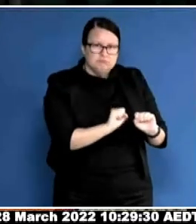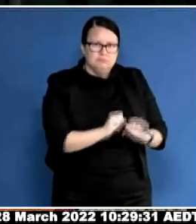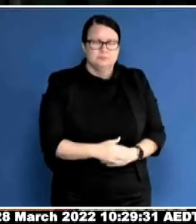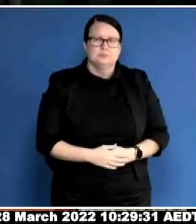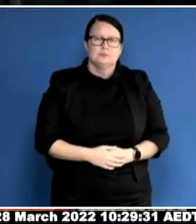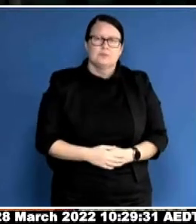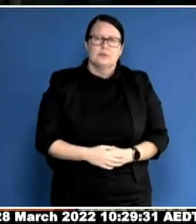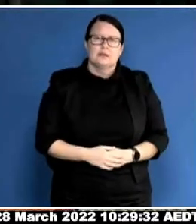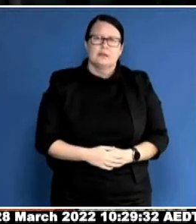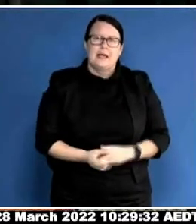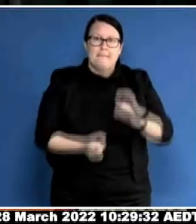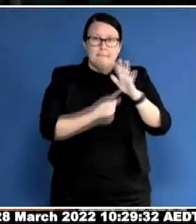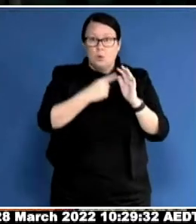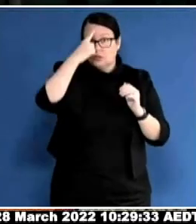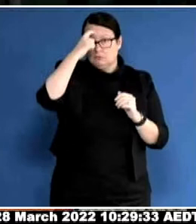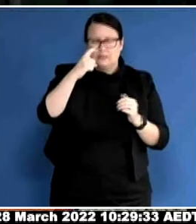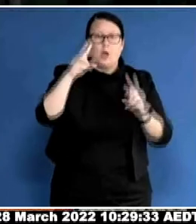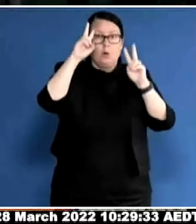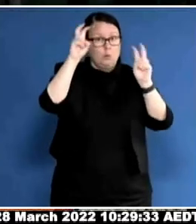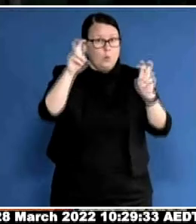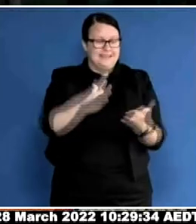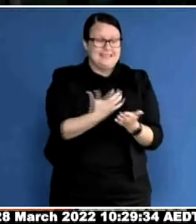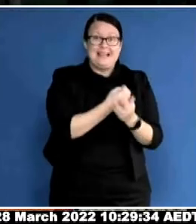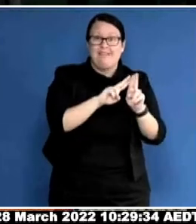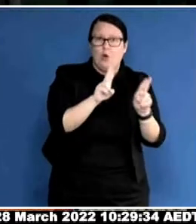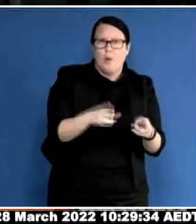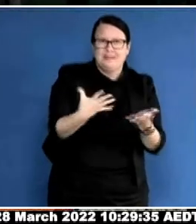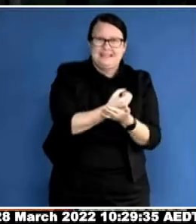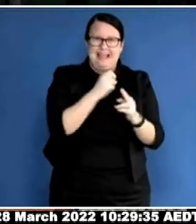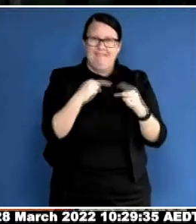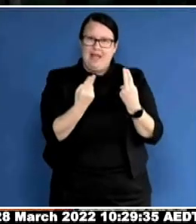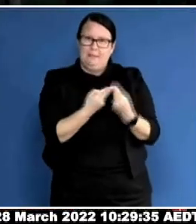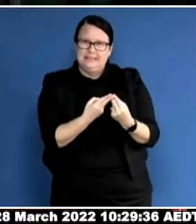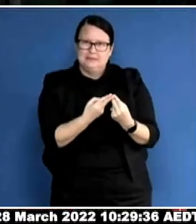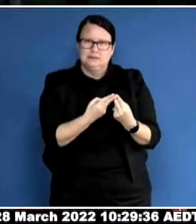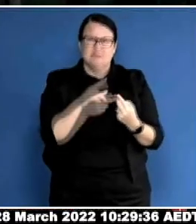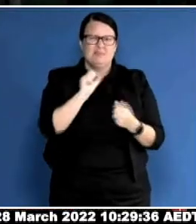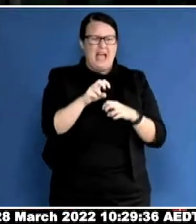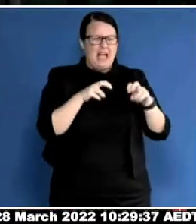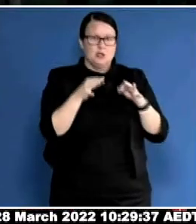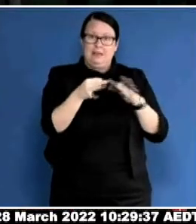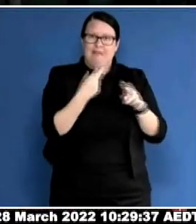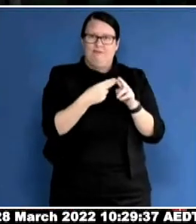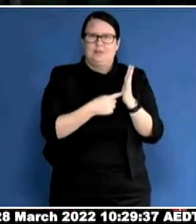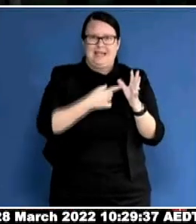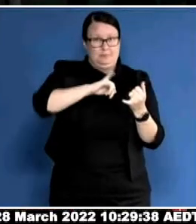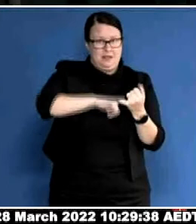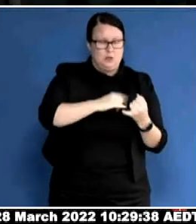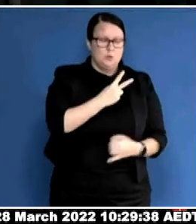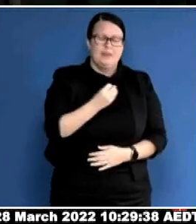been Safe Homes, Safe Families, Tasmania's Family Violence Action Plan, 2015 to